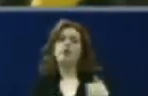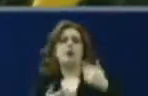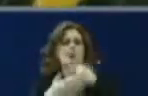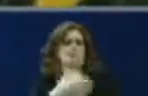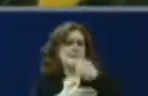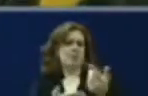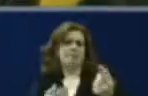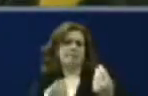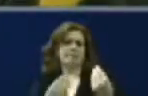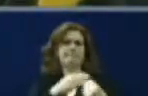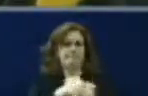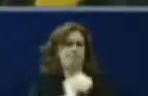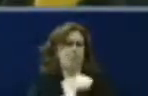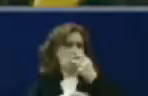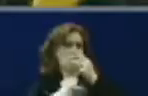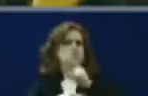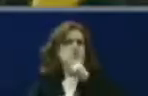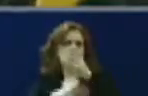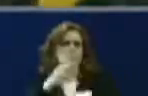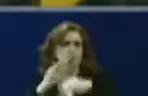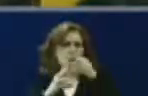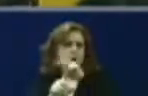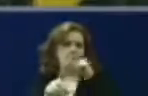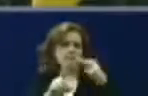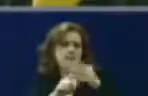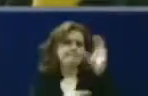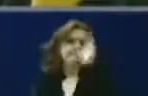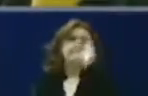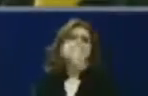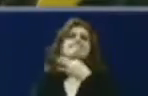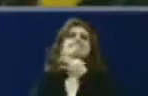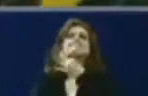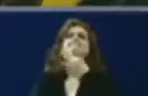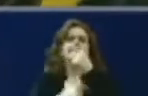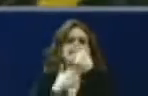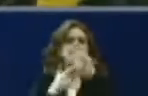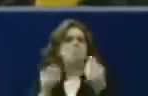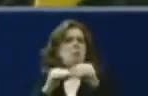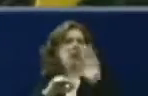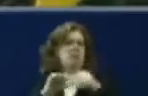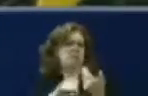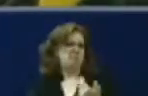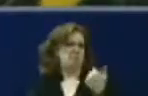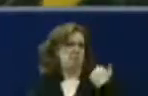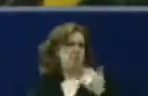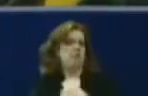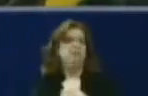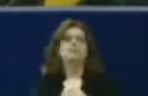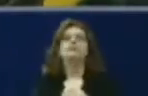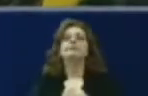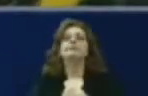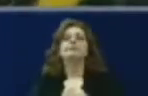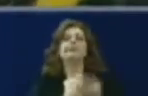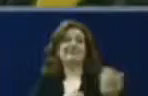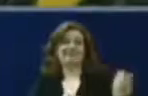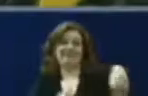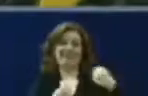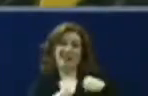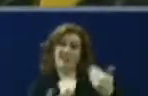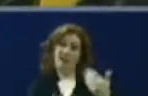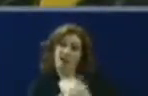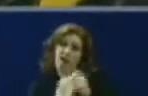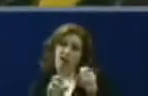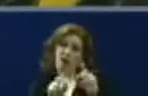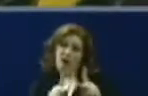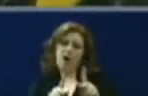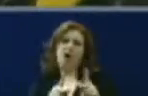real-world view and explore career interests much more than we normally would have. We were given the opportunity to ask